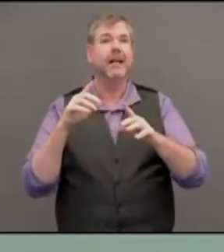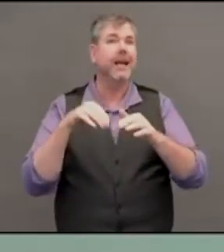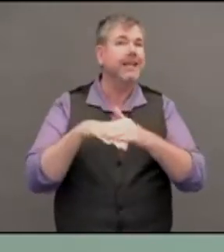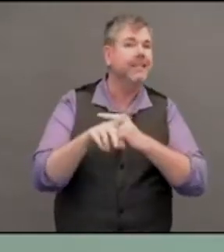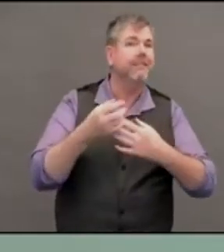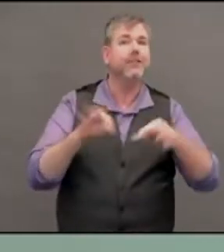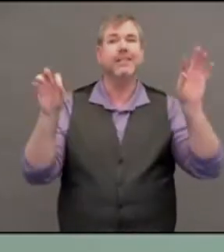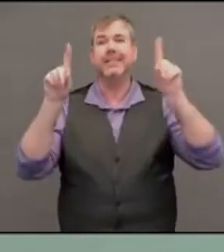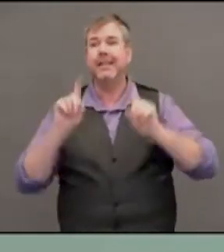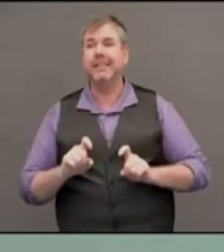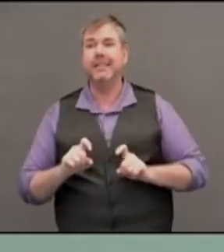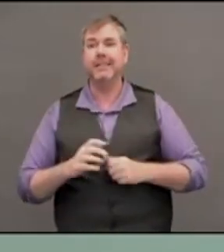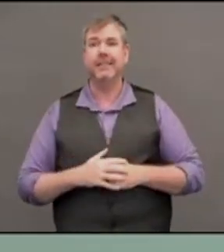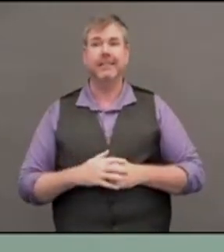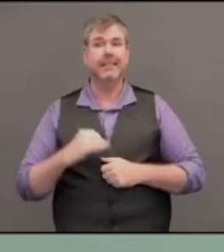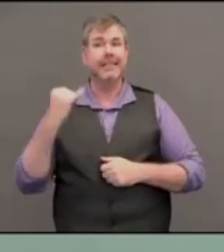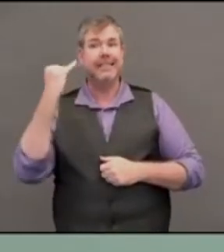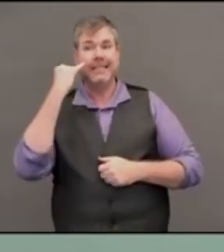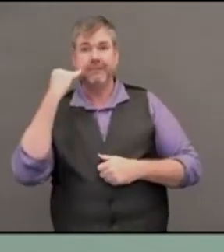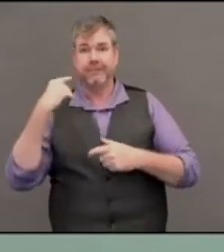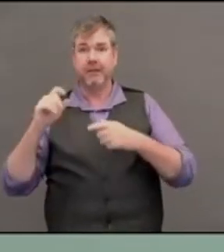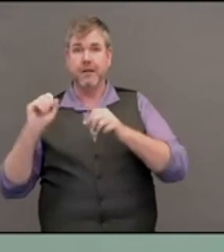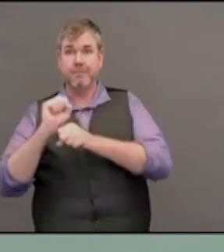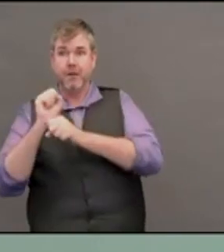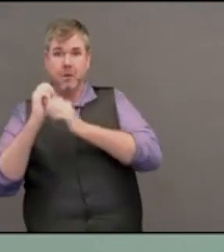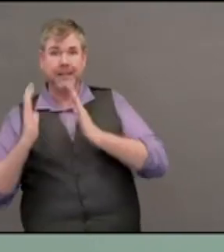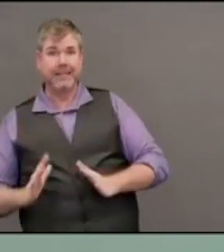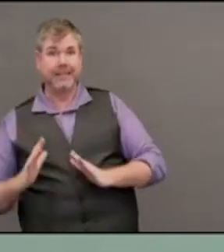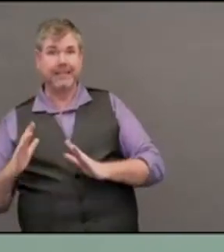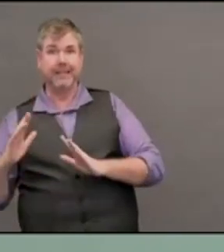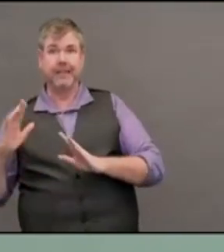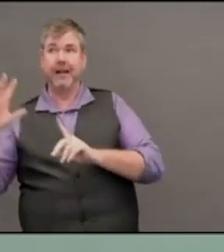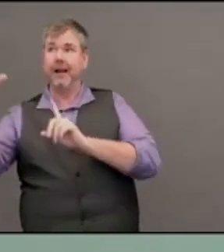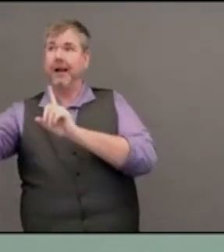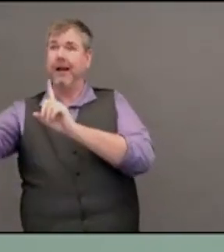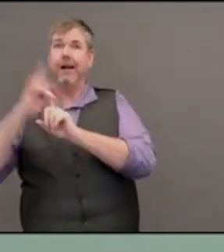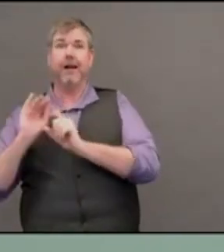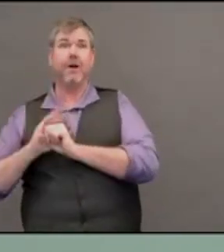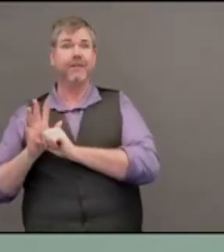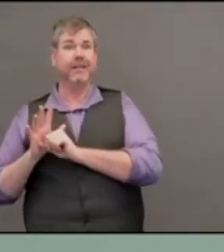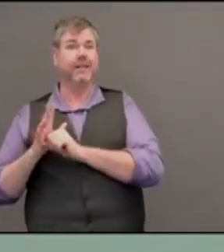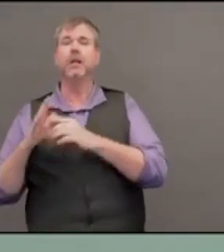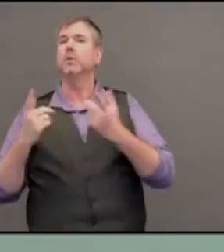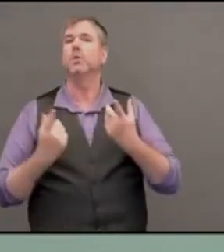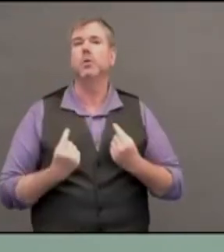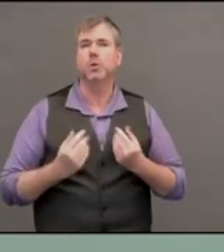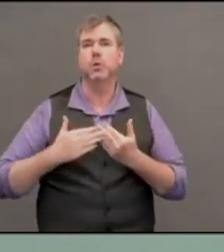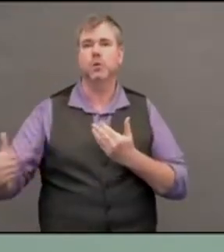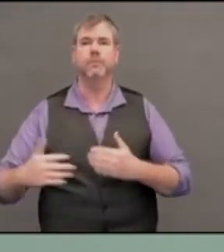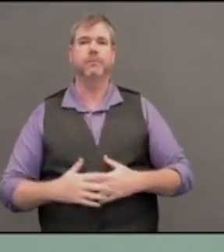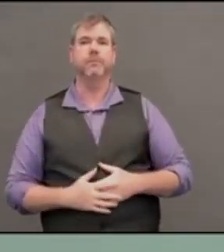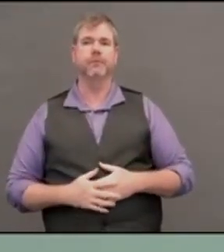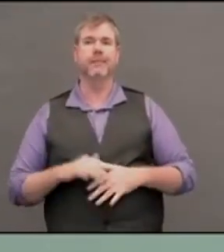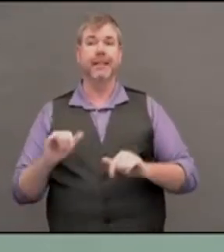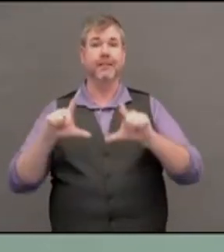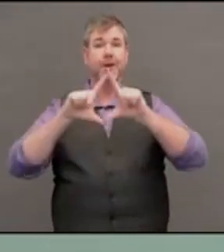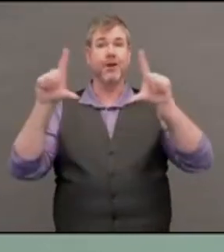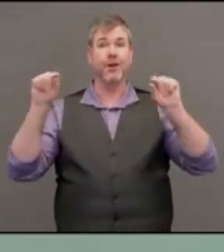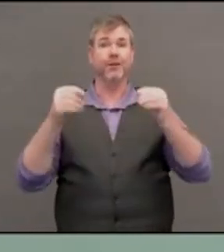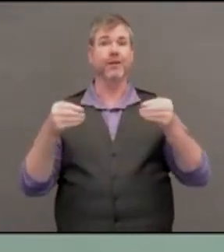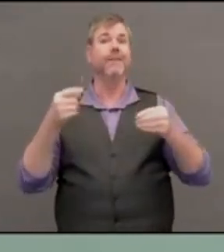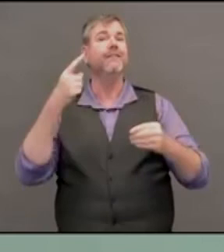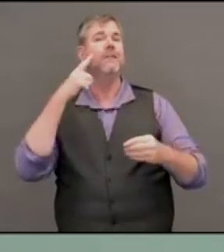does test positive for COVID-19. And this postcard is more for the business as a whole. We also do provide